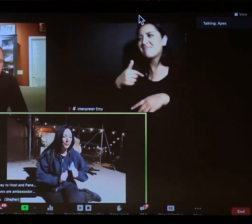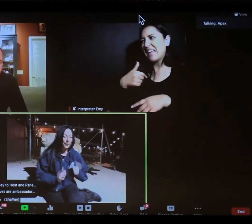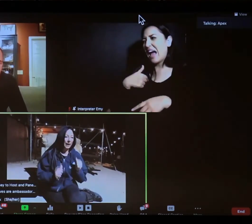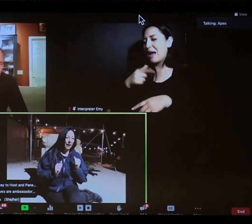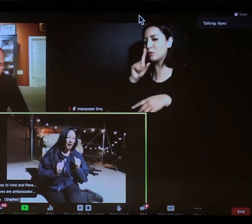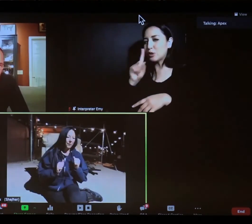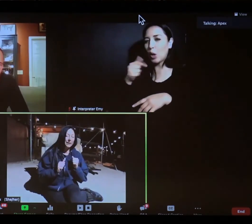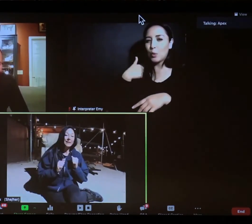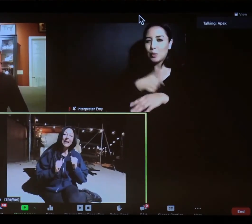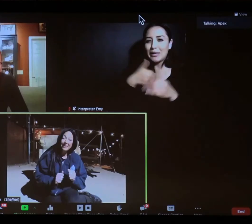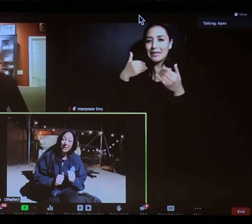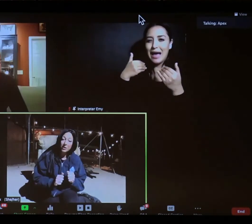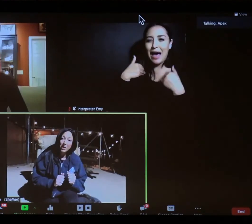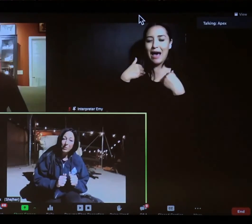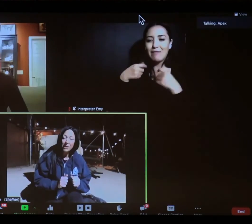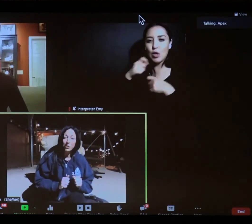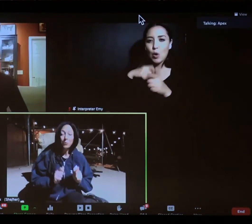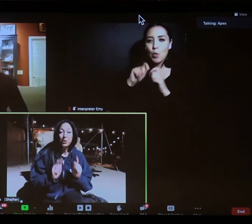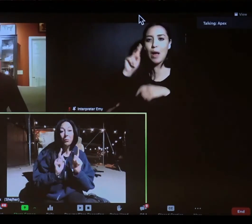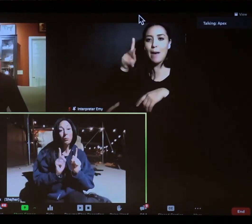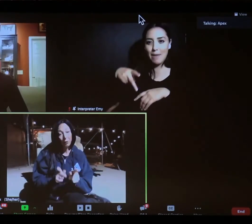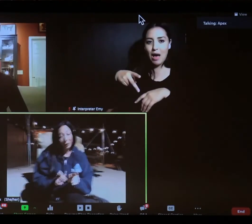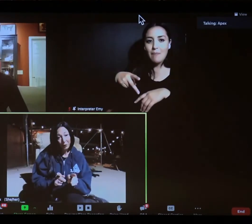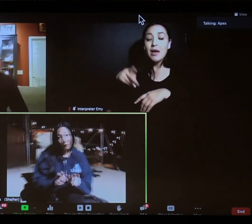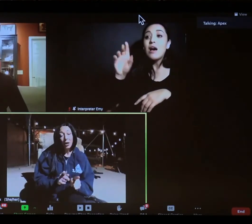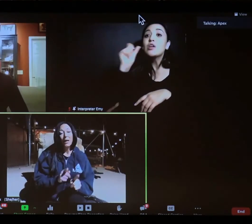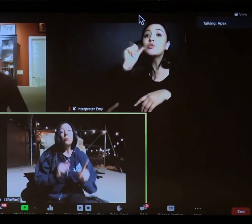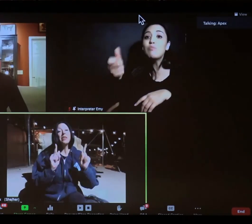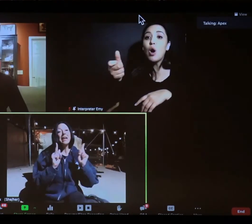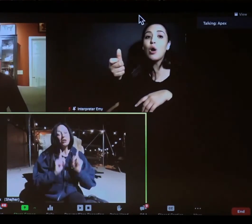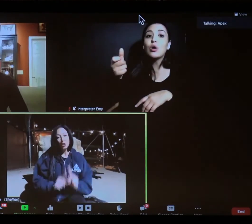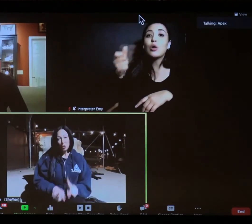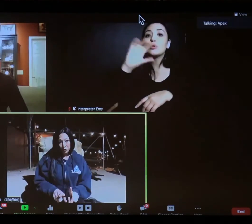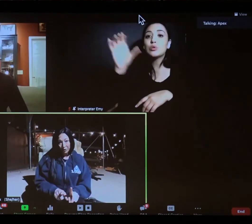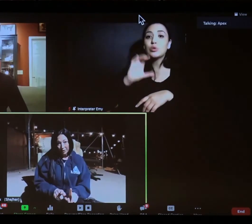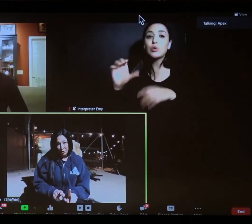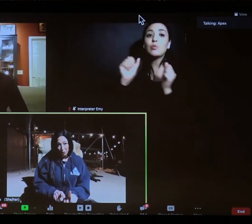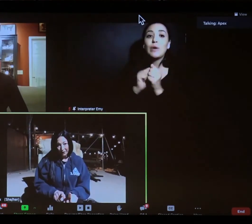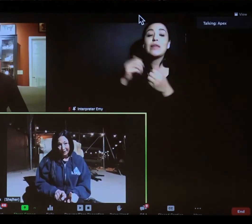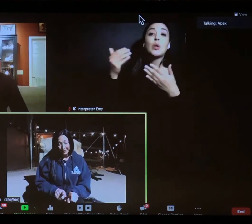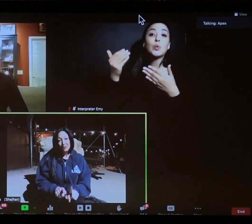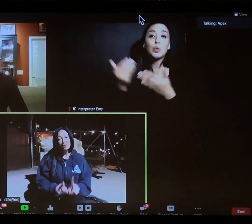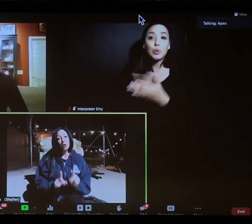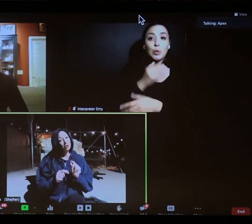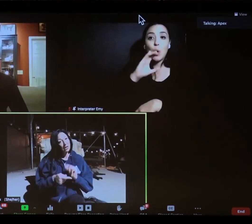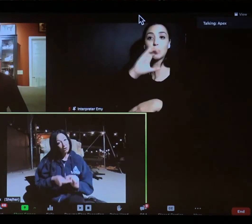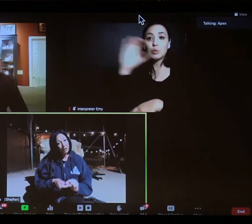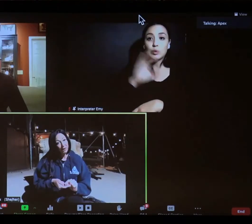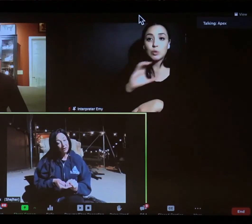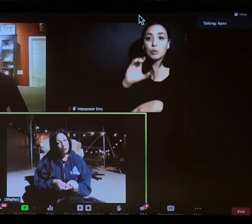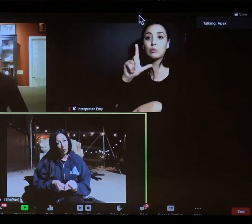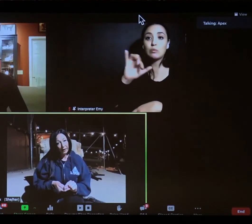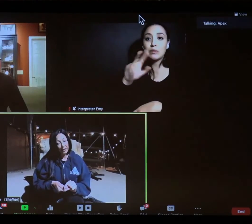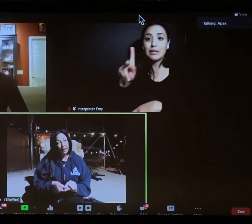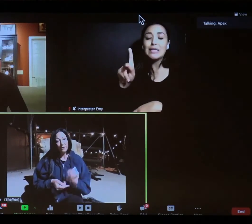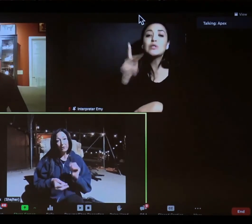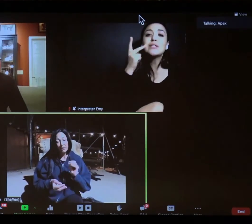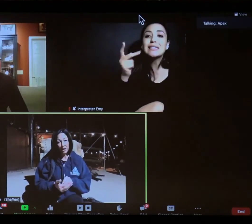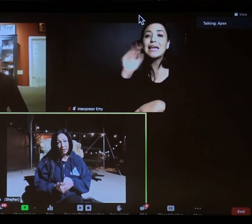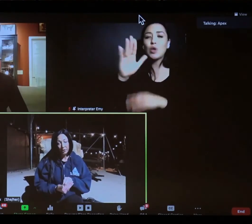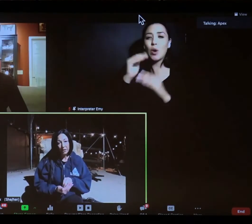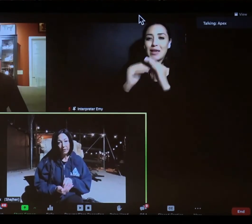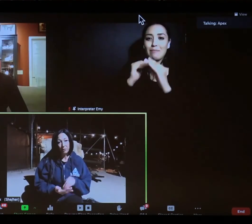But yes, it's going to be on Zoom tomorrow with a new Zoom link. So look in your email in the morning, and if it's not